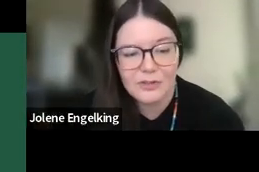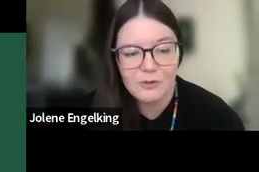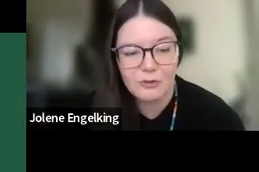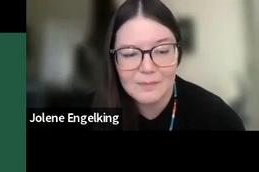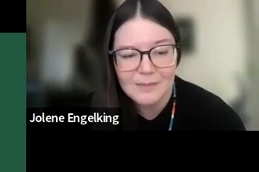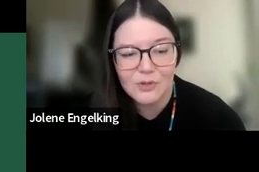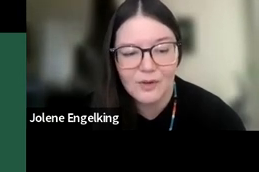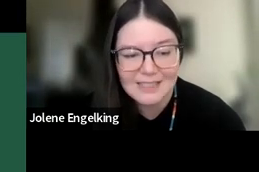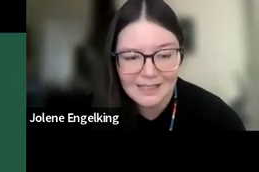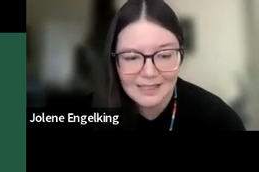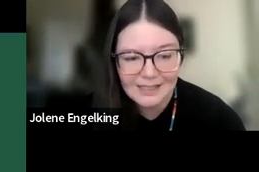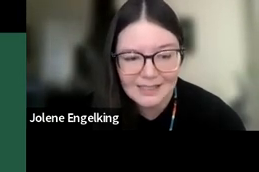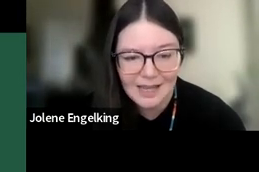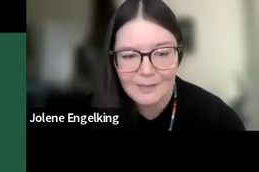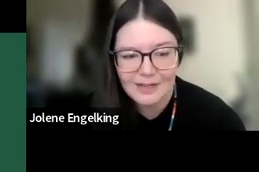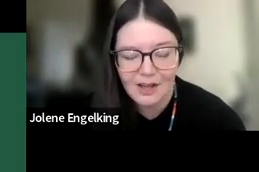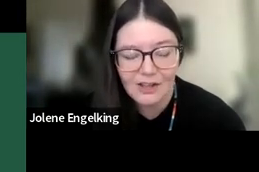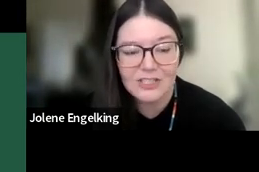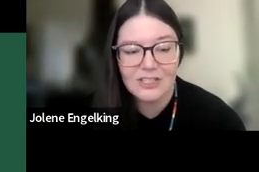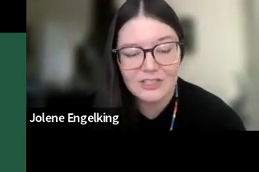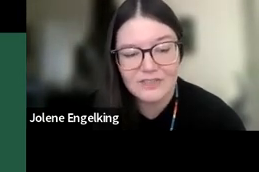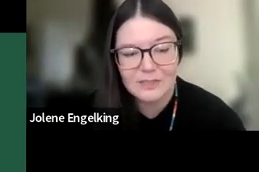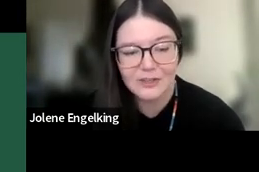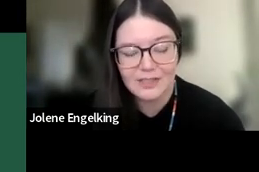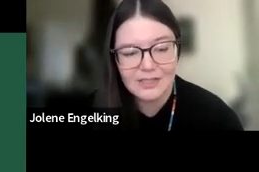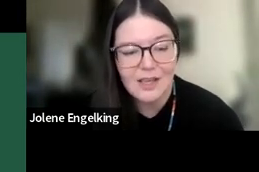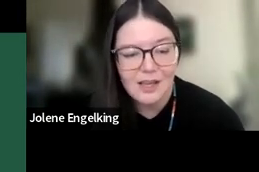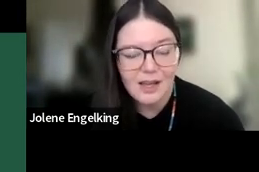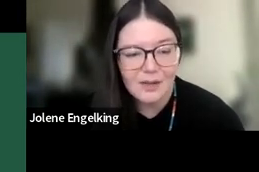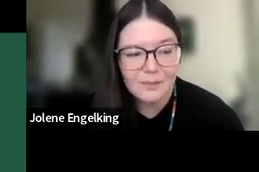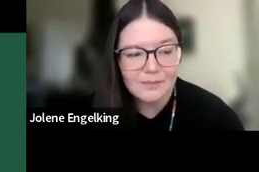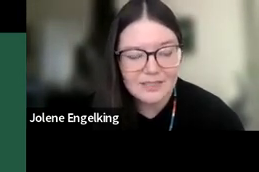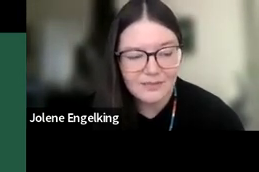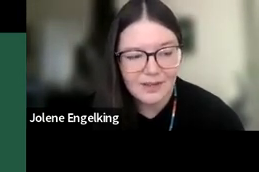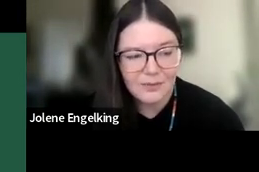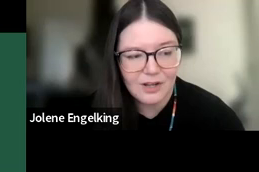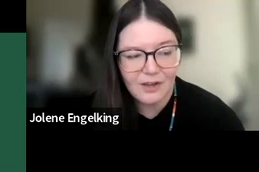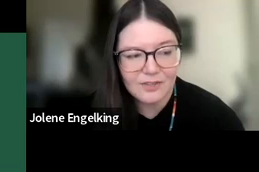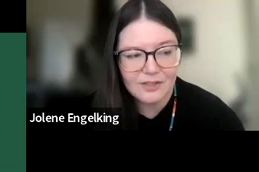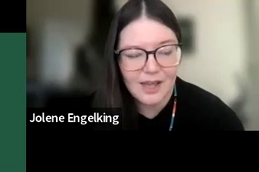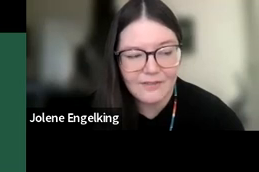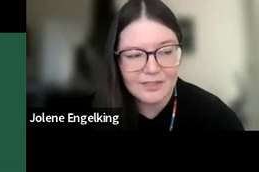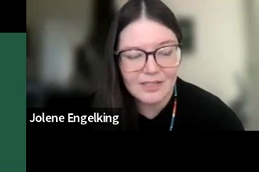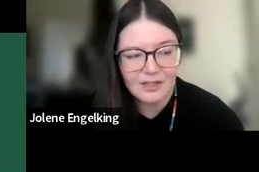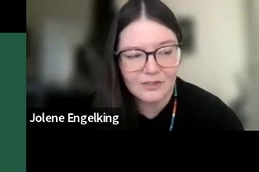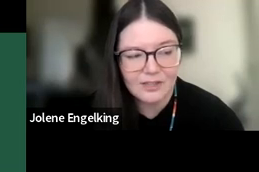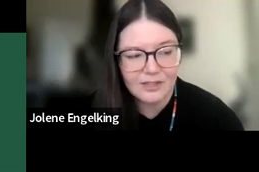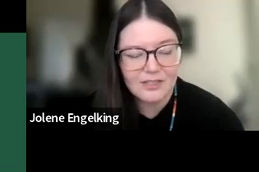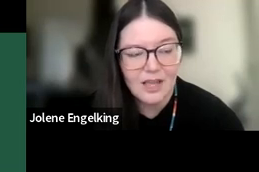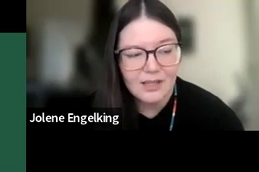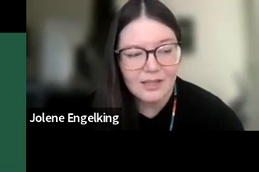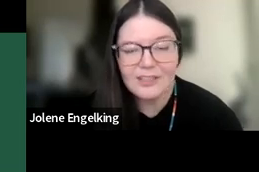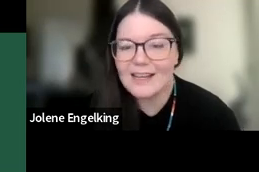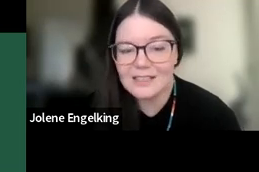many other great people who have dedicated time and knowledge and years of experience. Because I found often advocacy and other